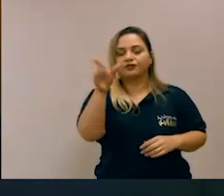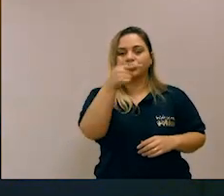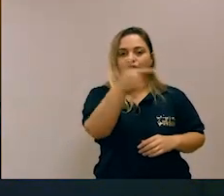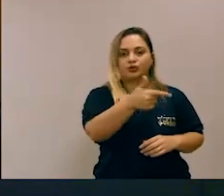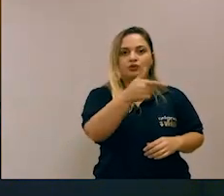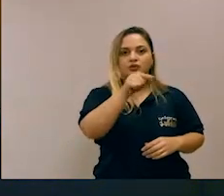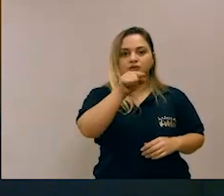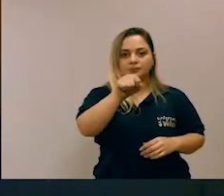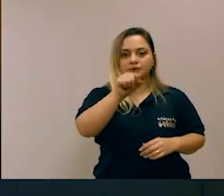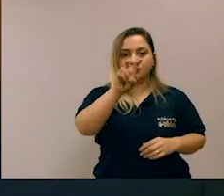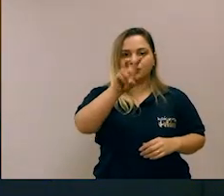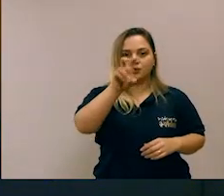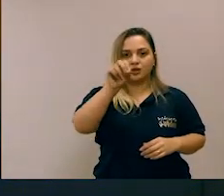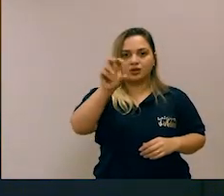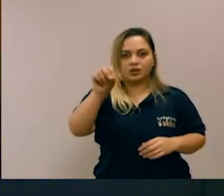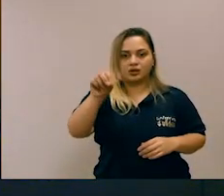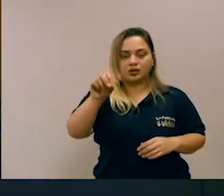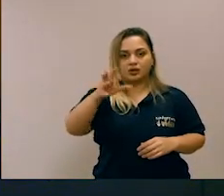so far